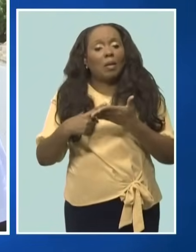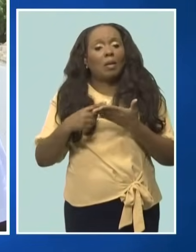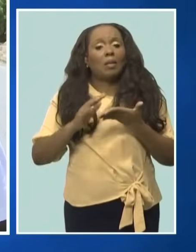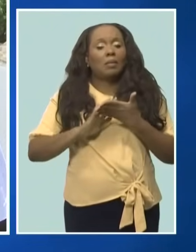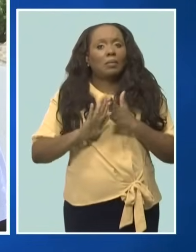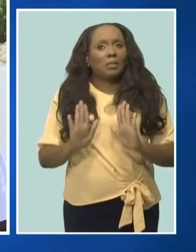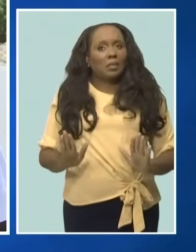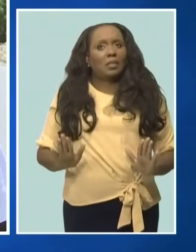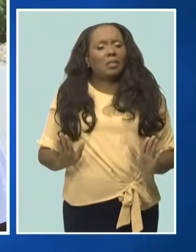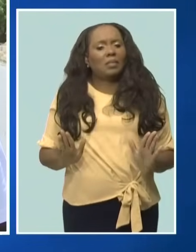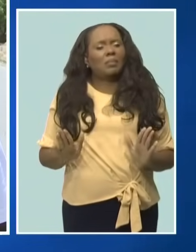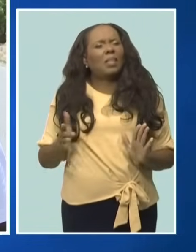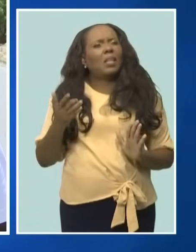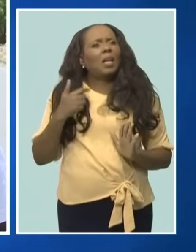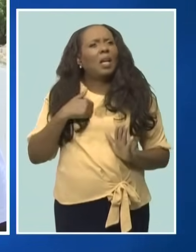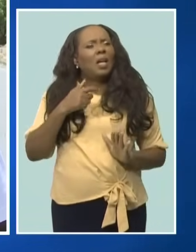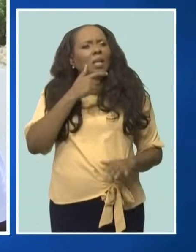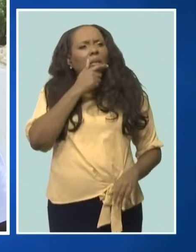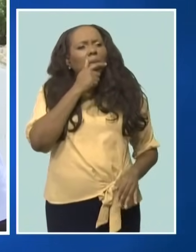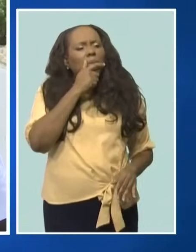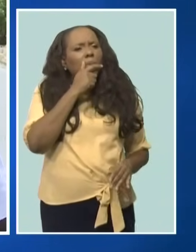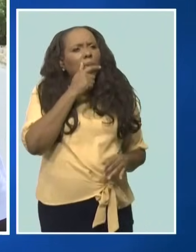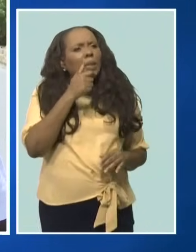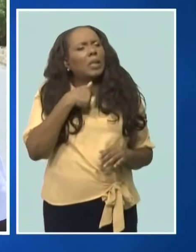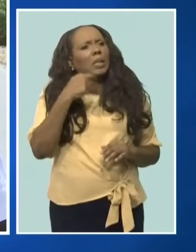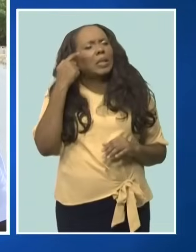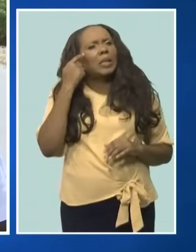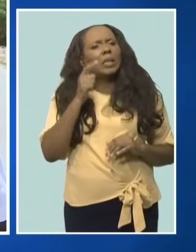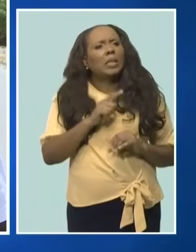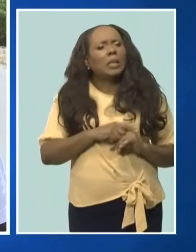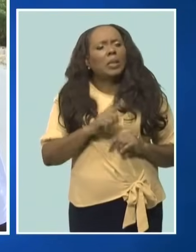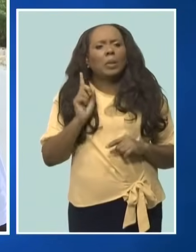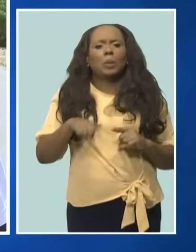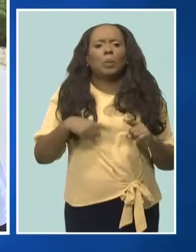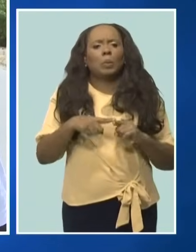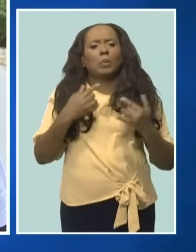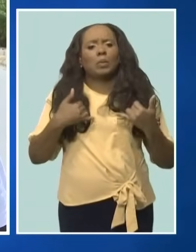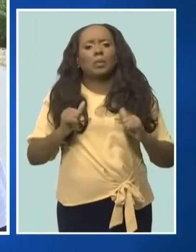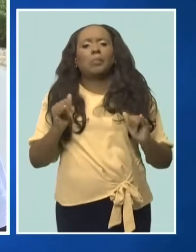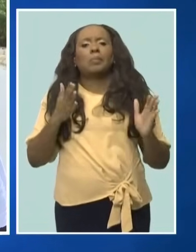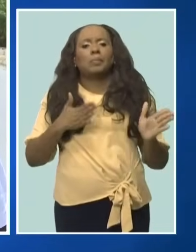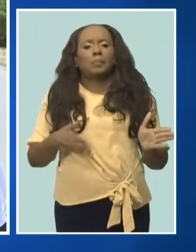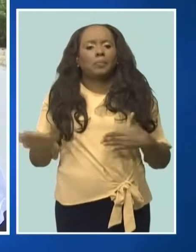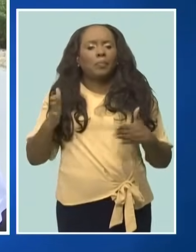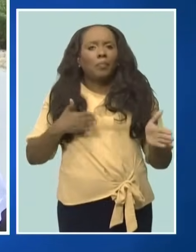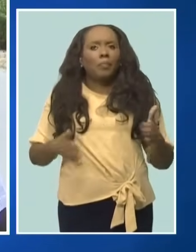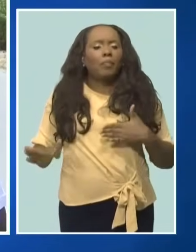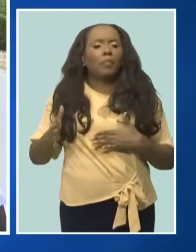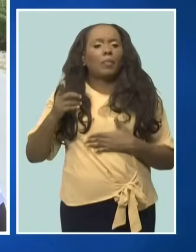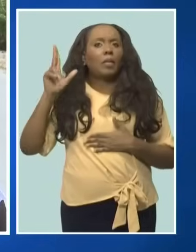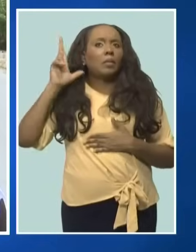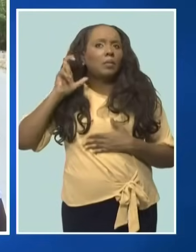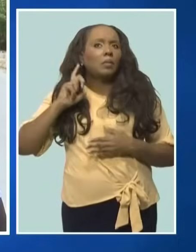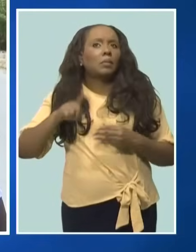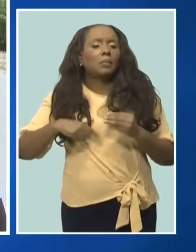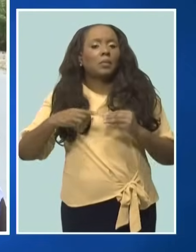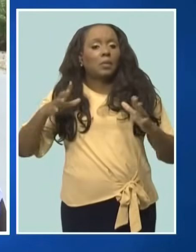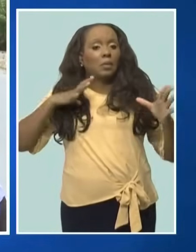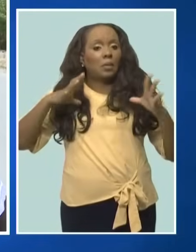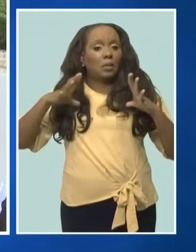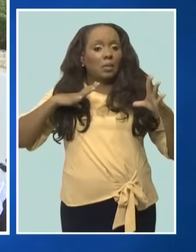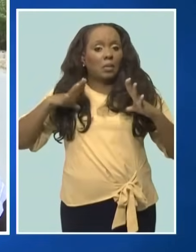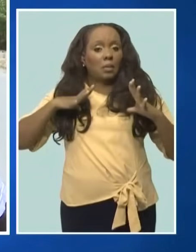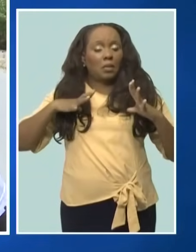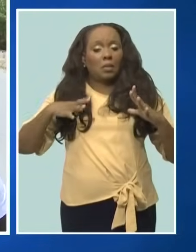in fact, it was while we were still planning. Imagine during the holiday we heard about a shooting taking place in this